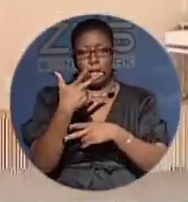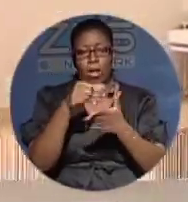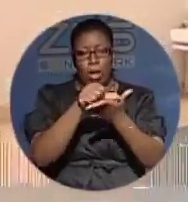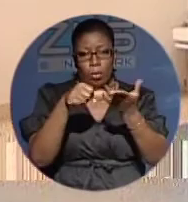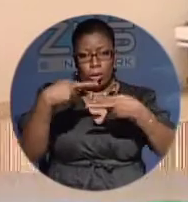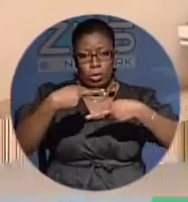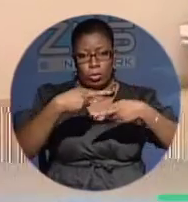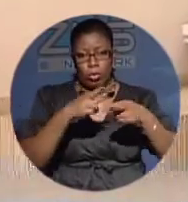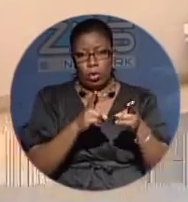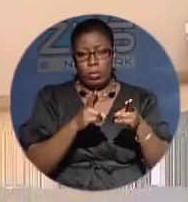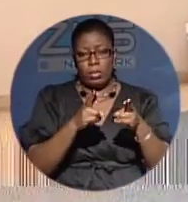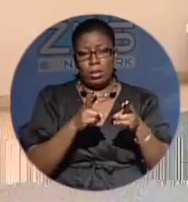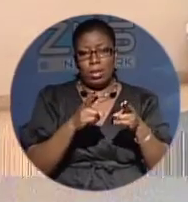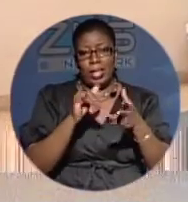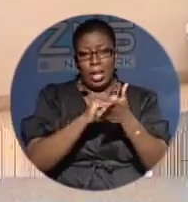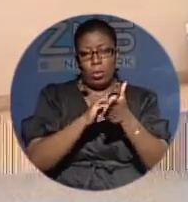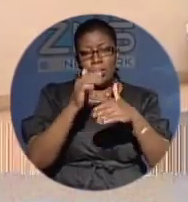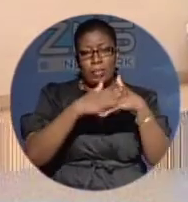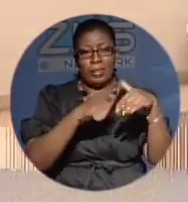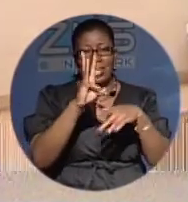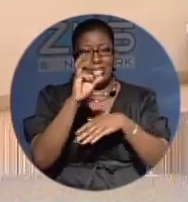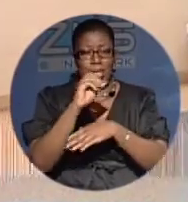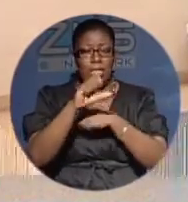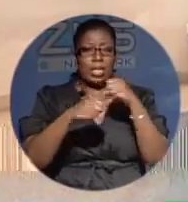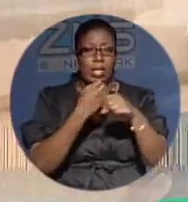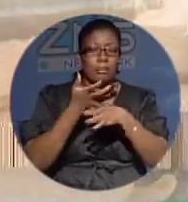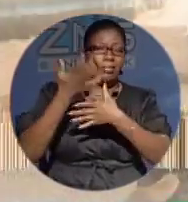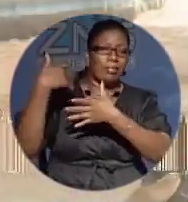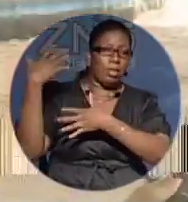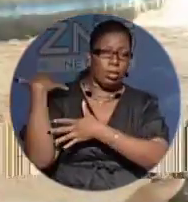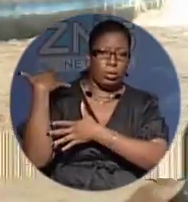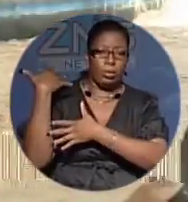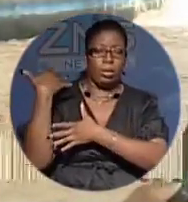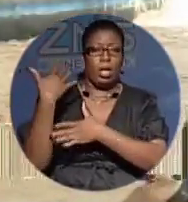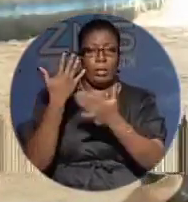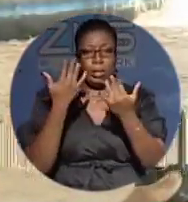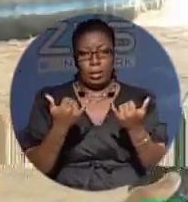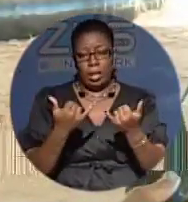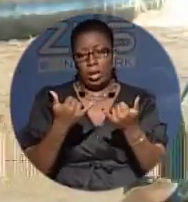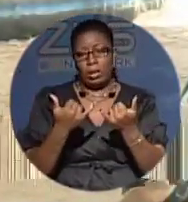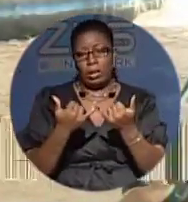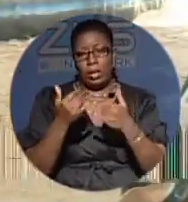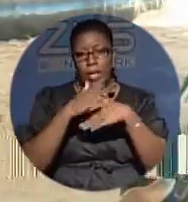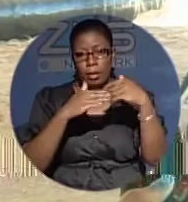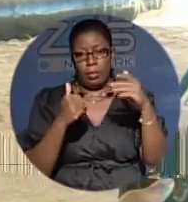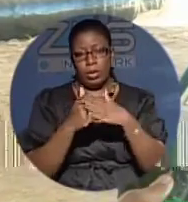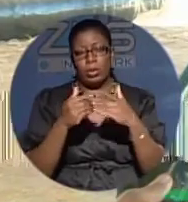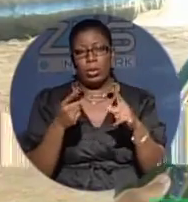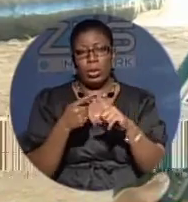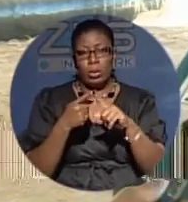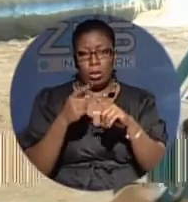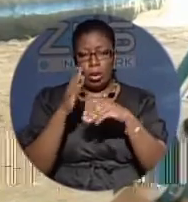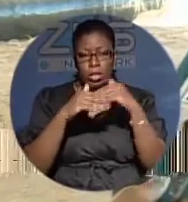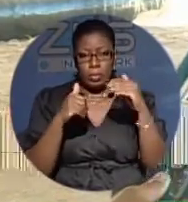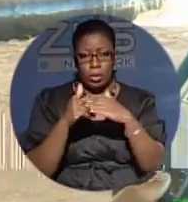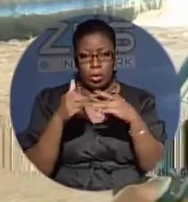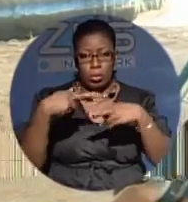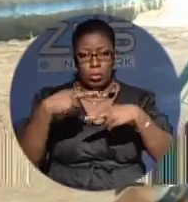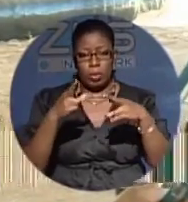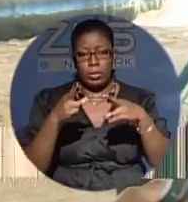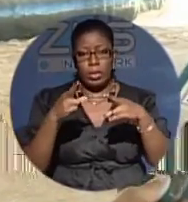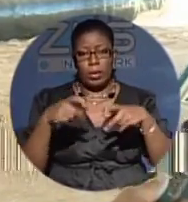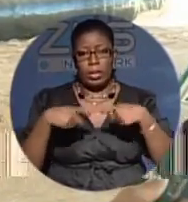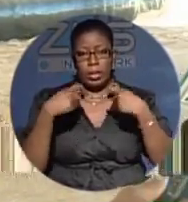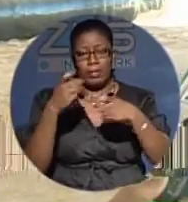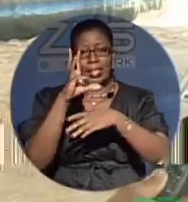over 60 years ago. And these theaters are built to modern hospital codes and will provide